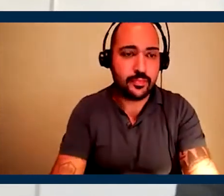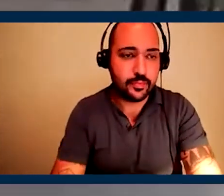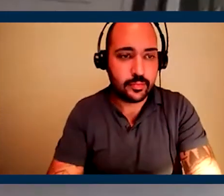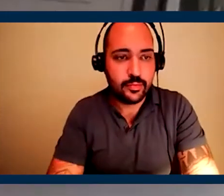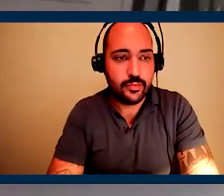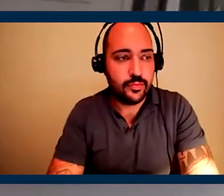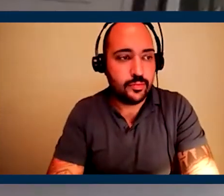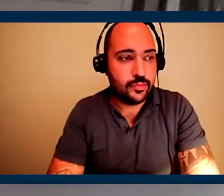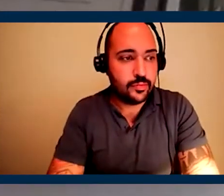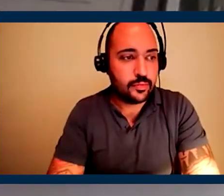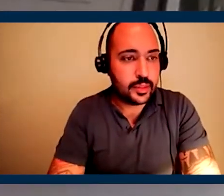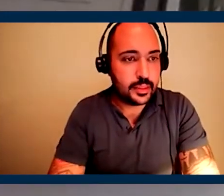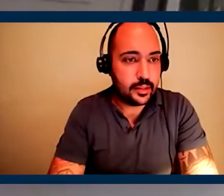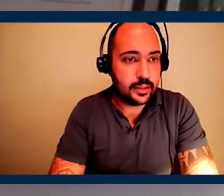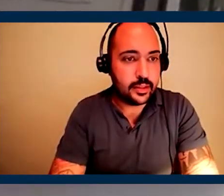Anyone else want to chime in?